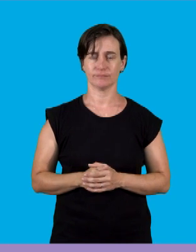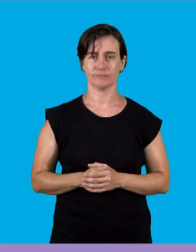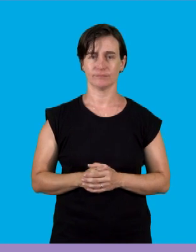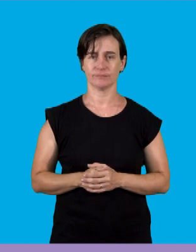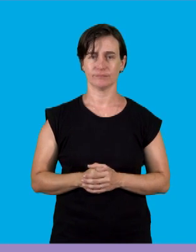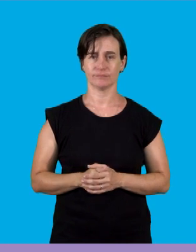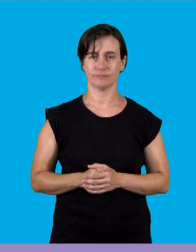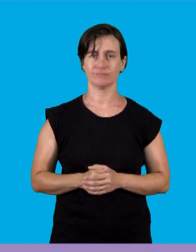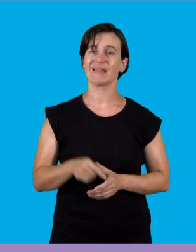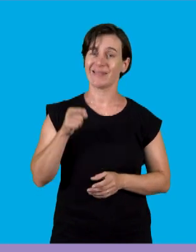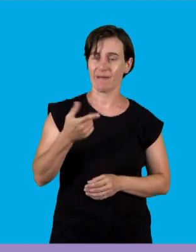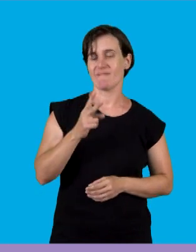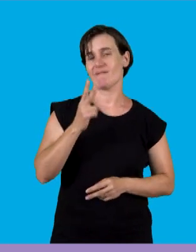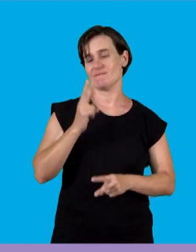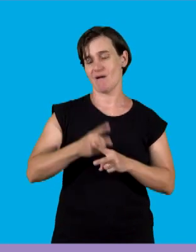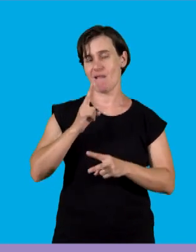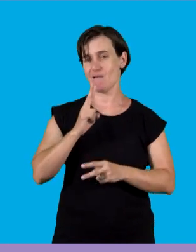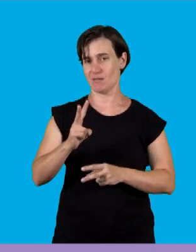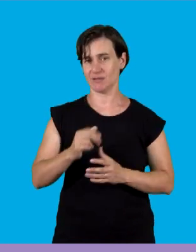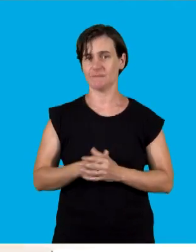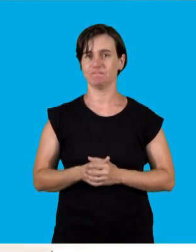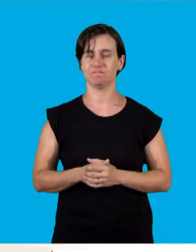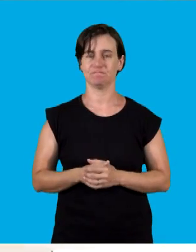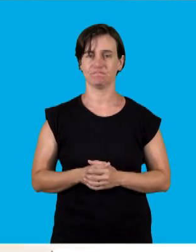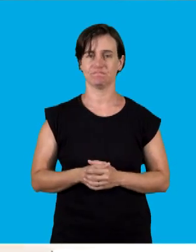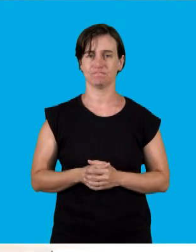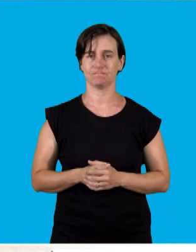is going to be our final answer.